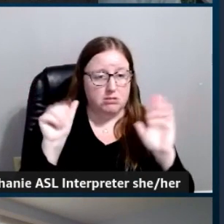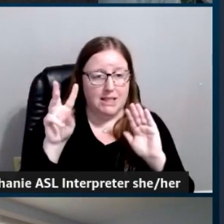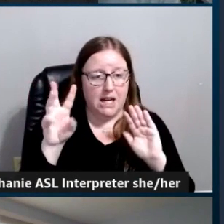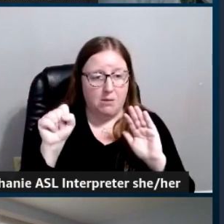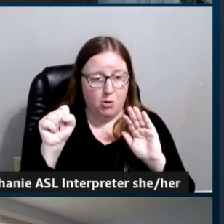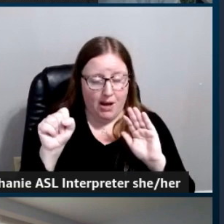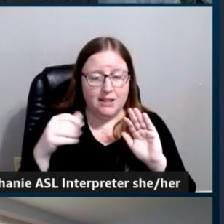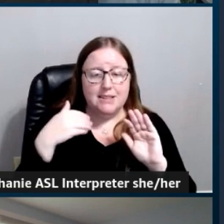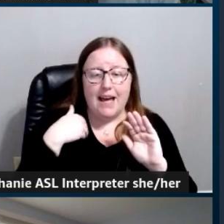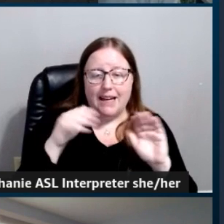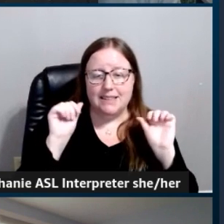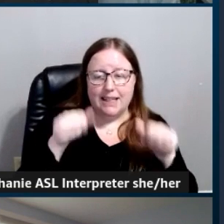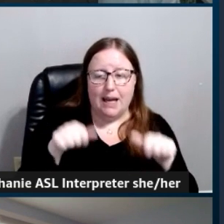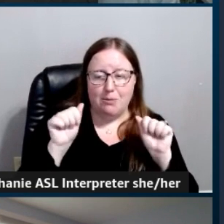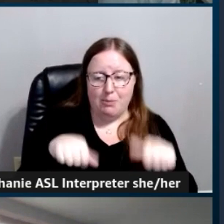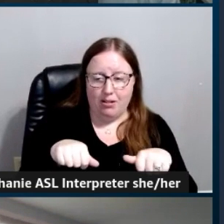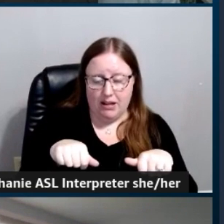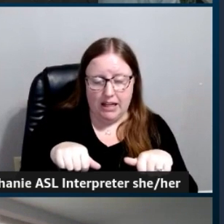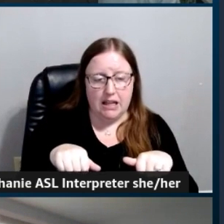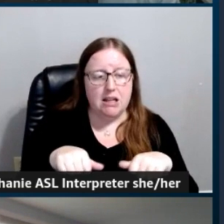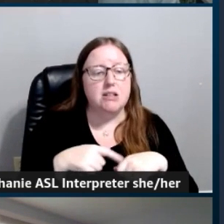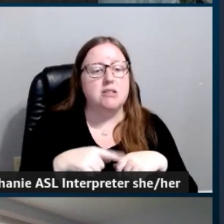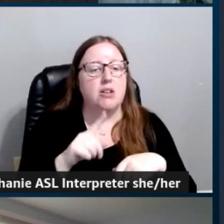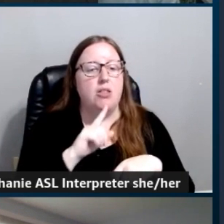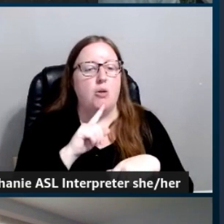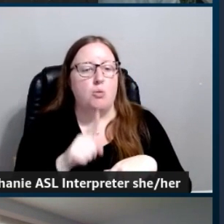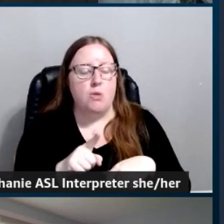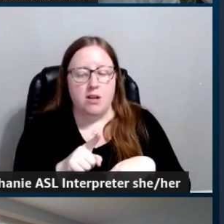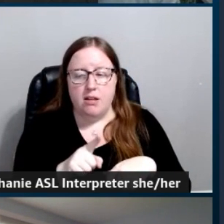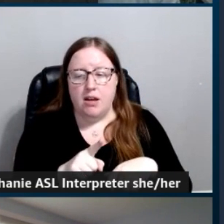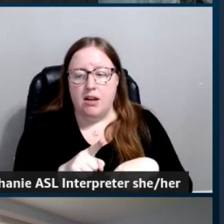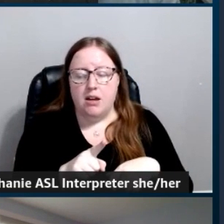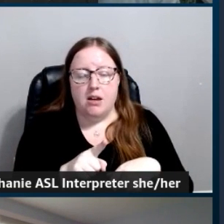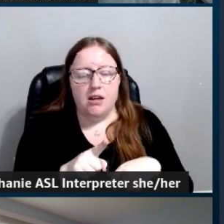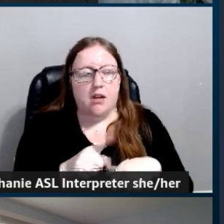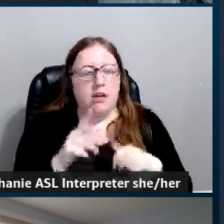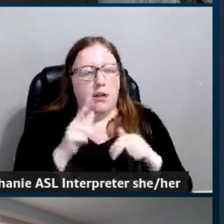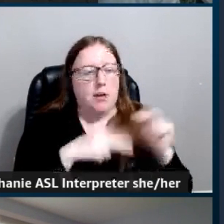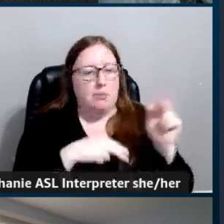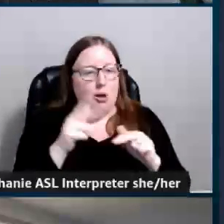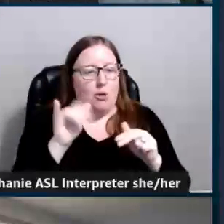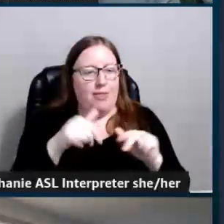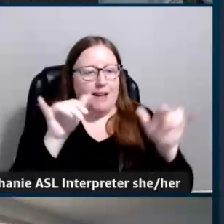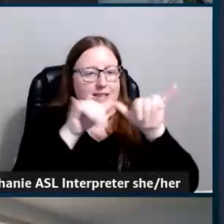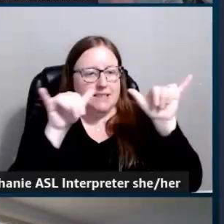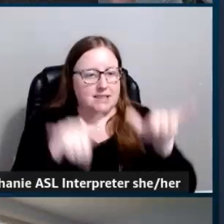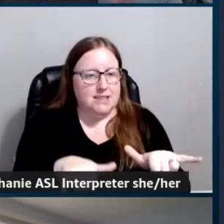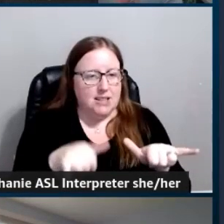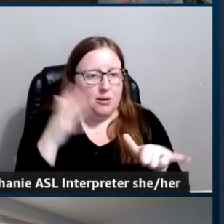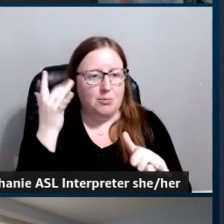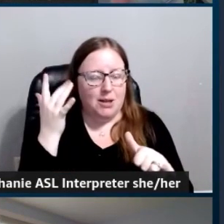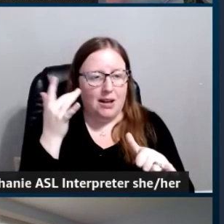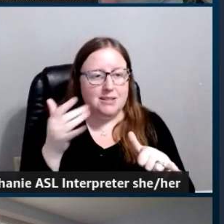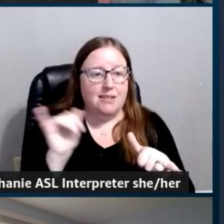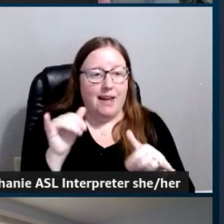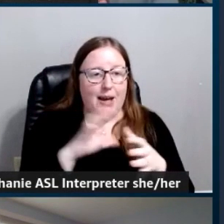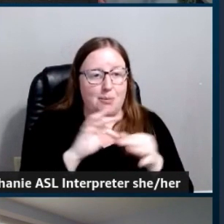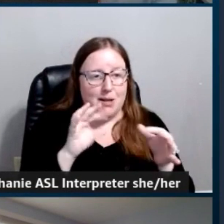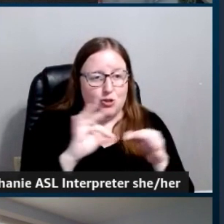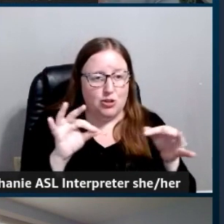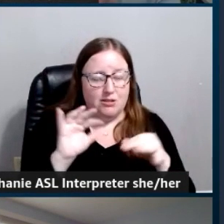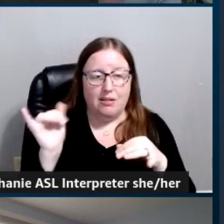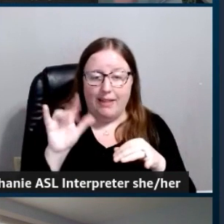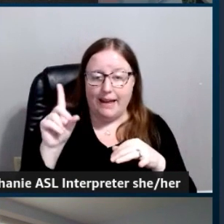features, the capabilities that really build out the rest of the system. Because, like I said, it's just